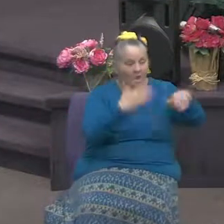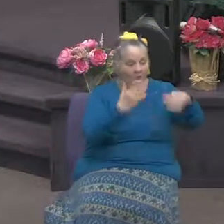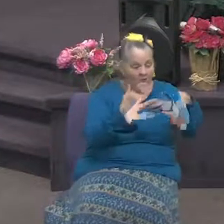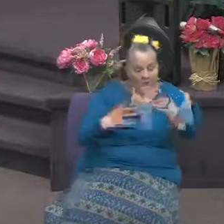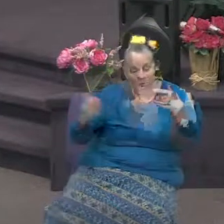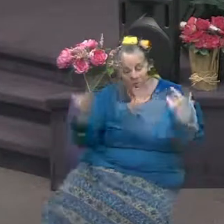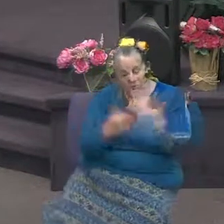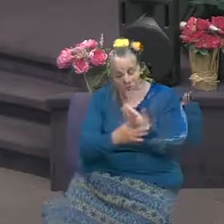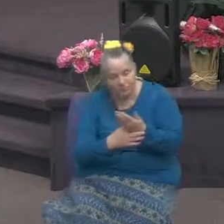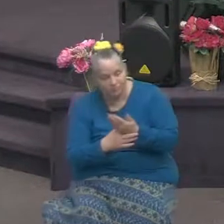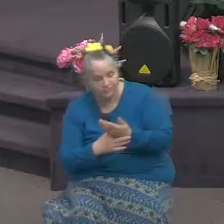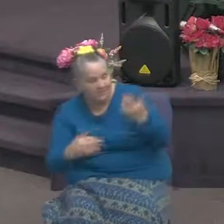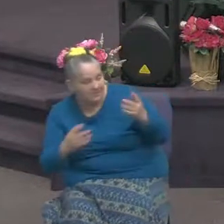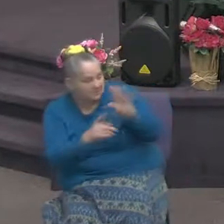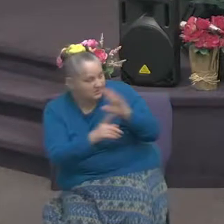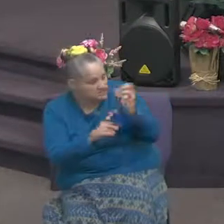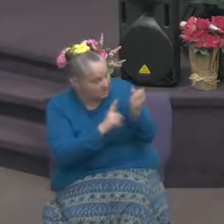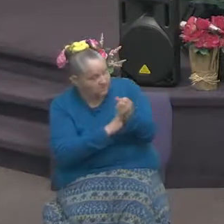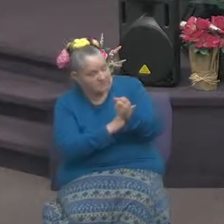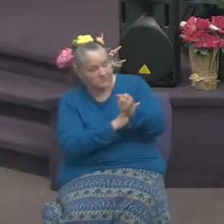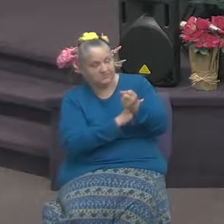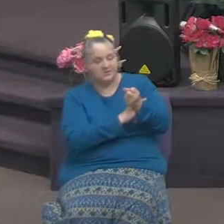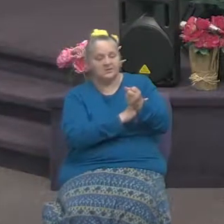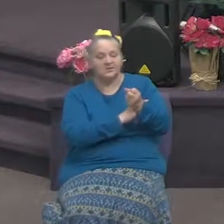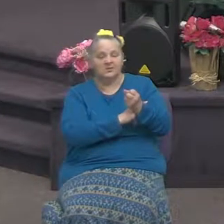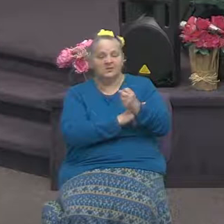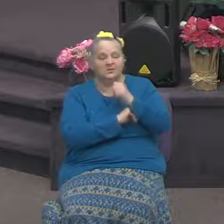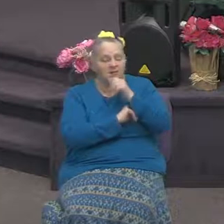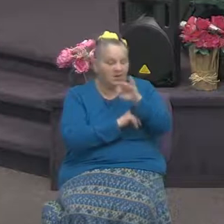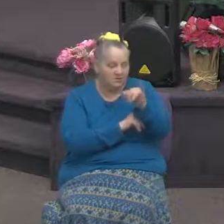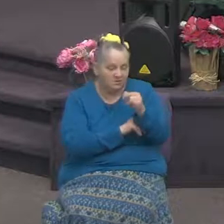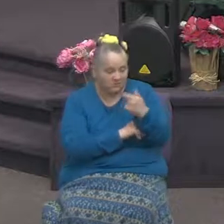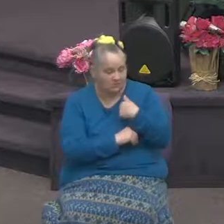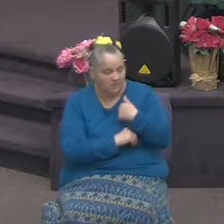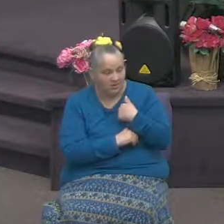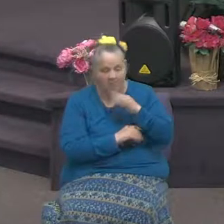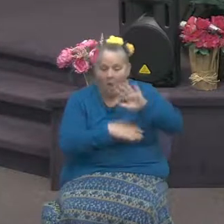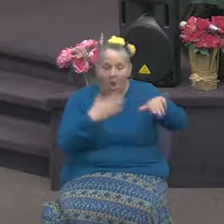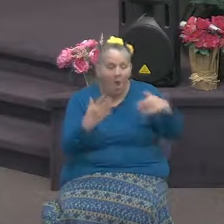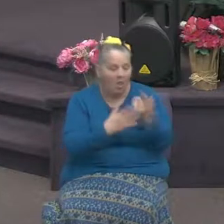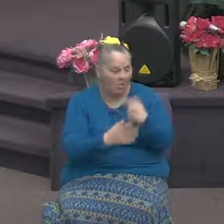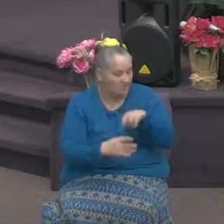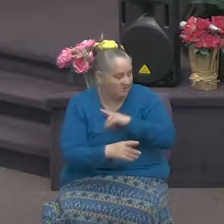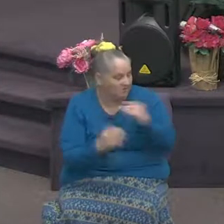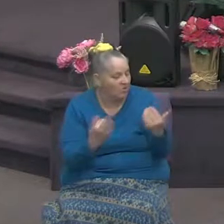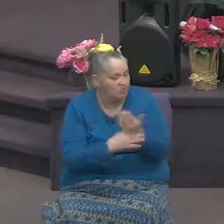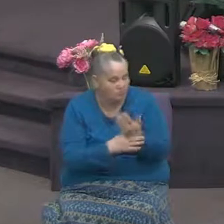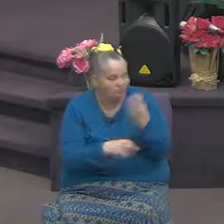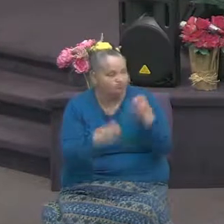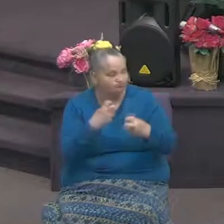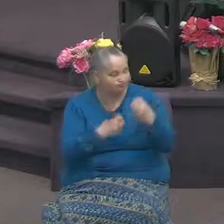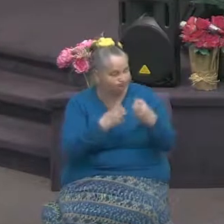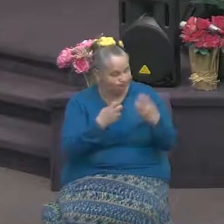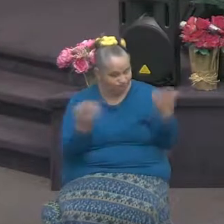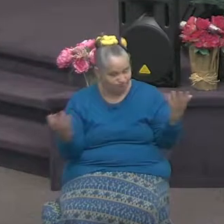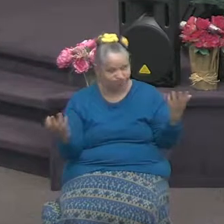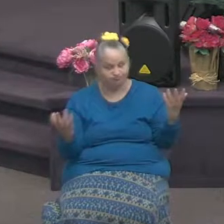through situations. It's not just exclusive to me. All of us have been through